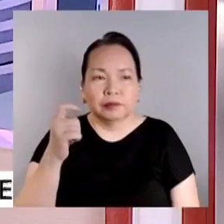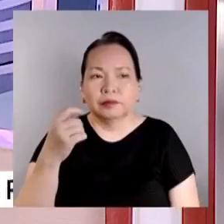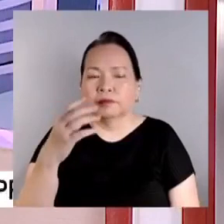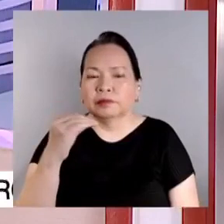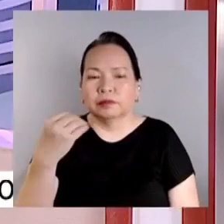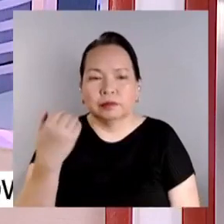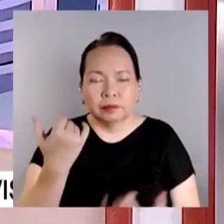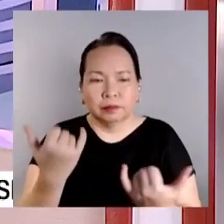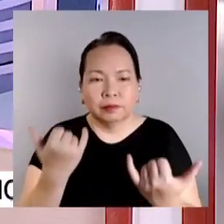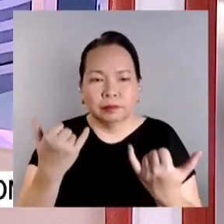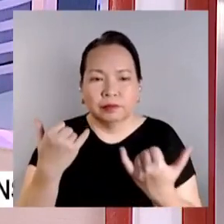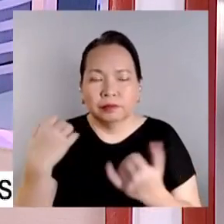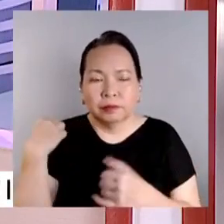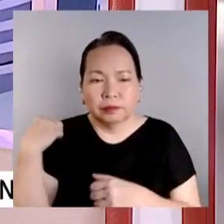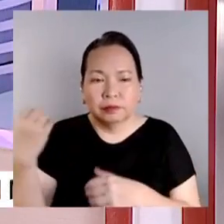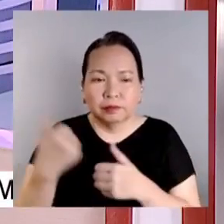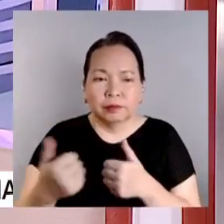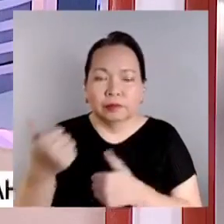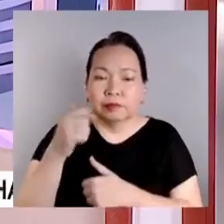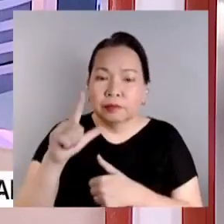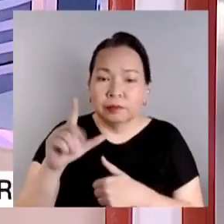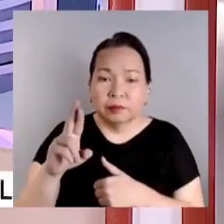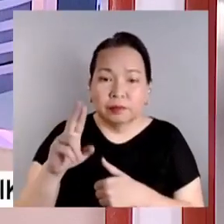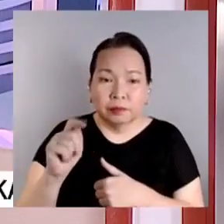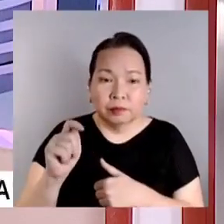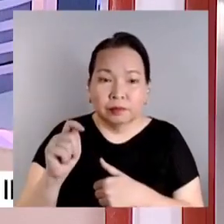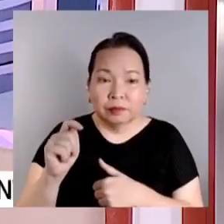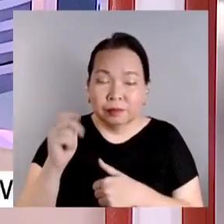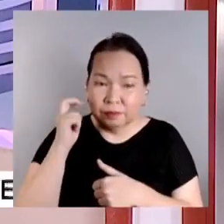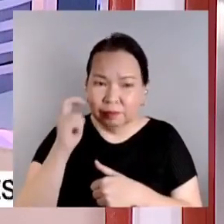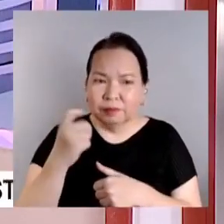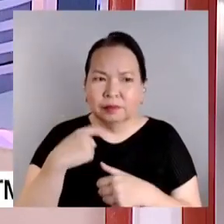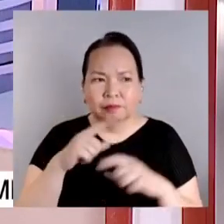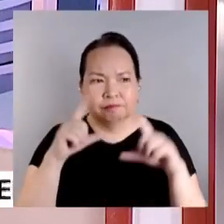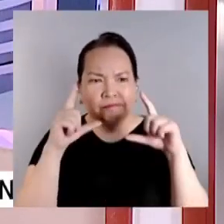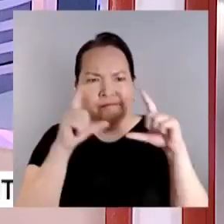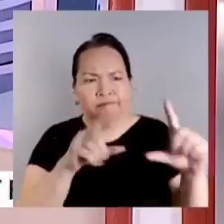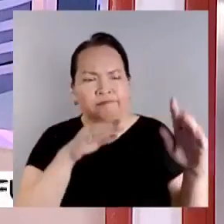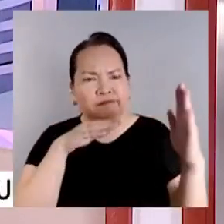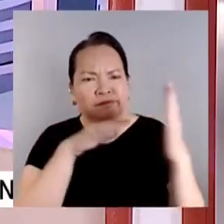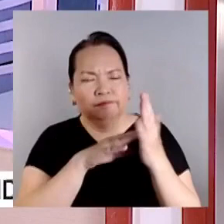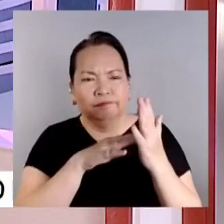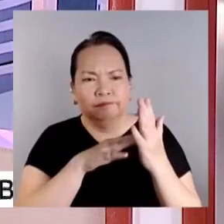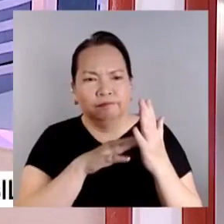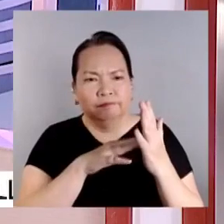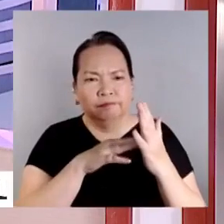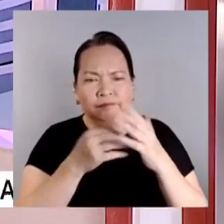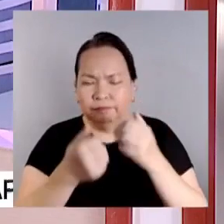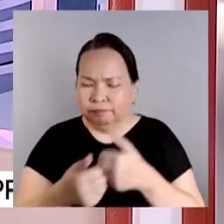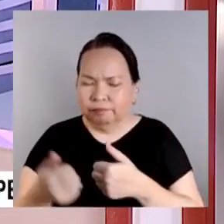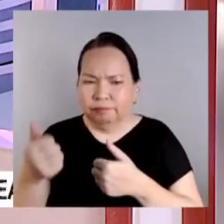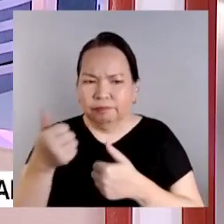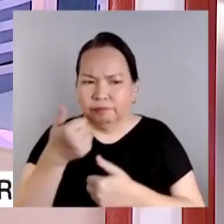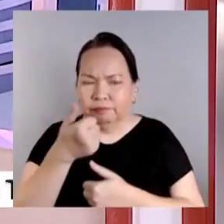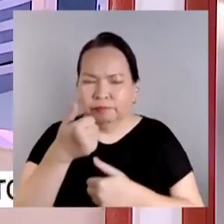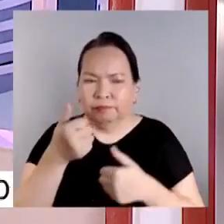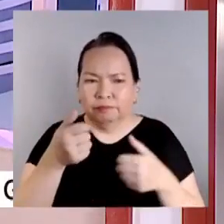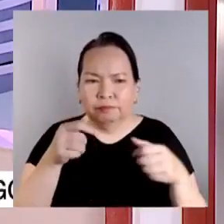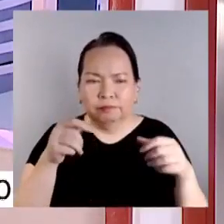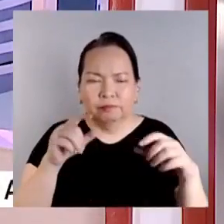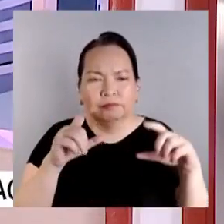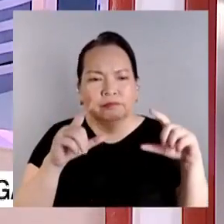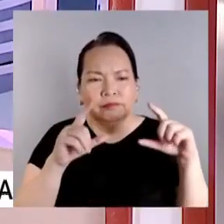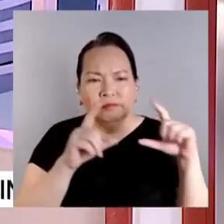Rail Transit Authority are facing criminal and administrative charges over alleged anomalous maintenance contracts on